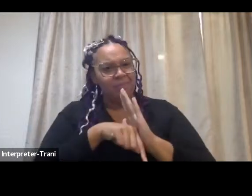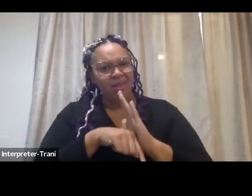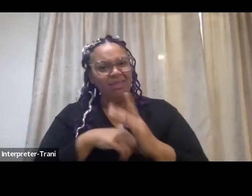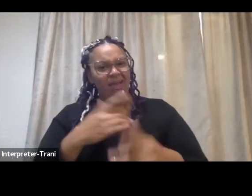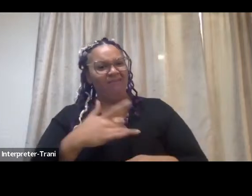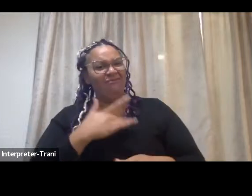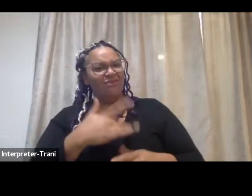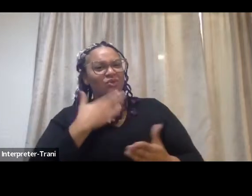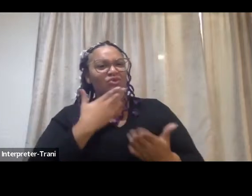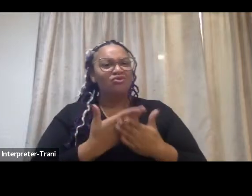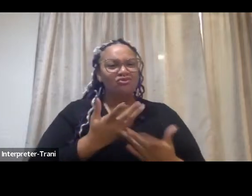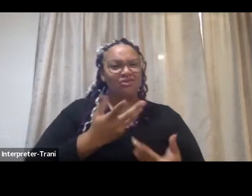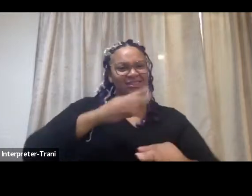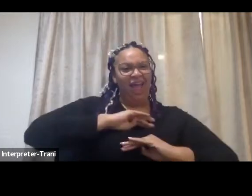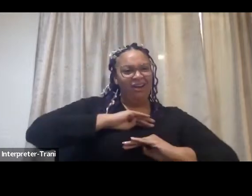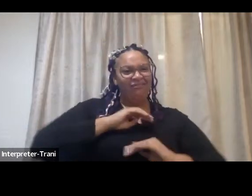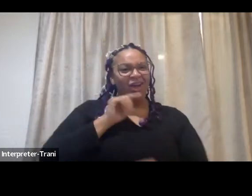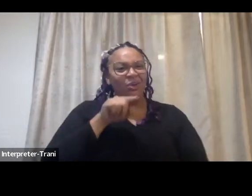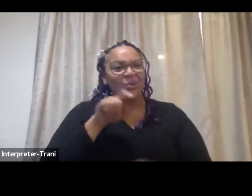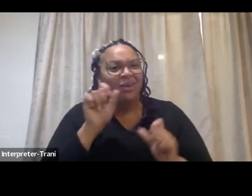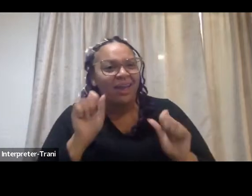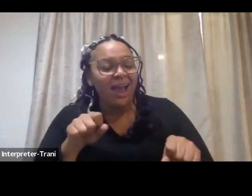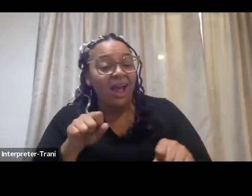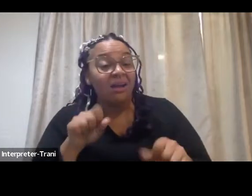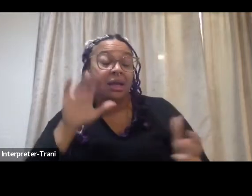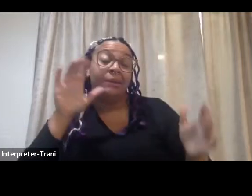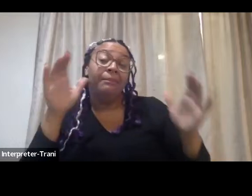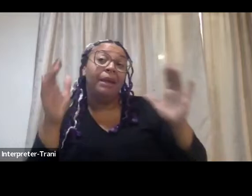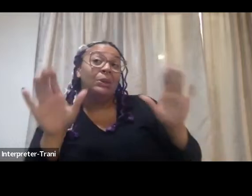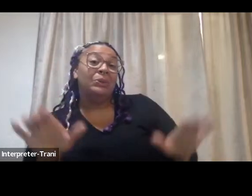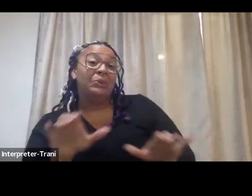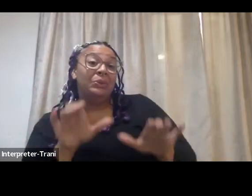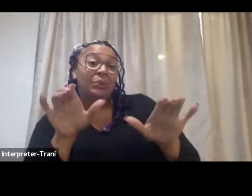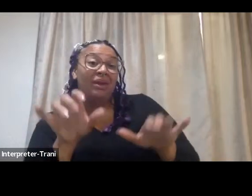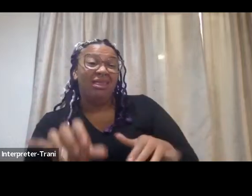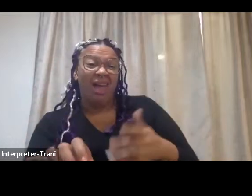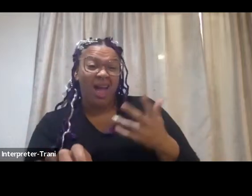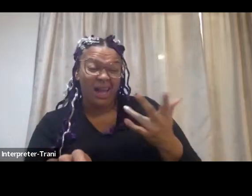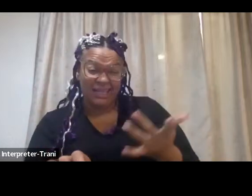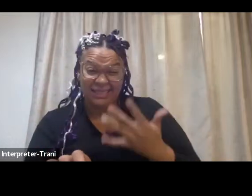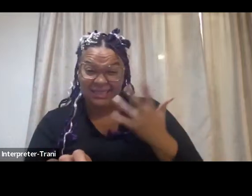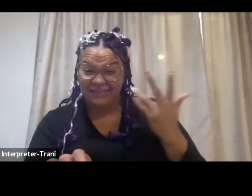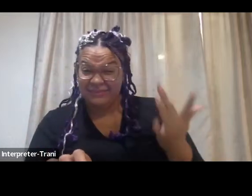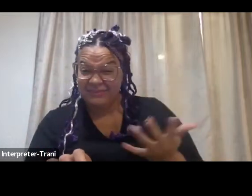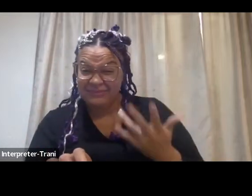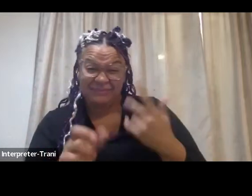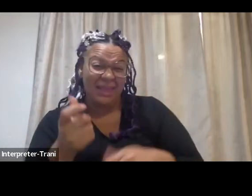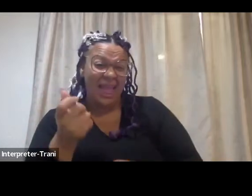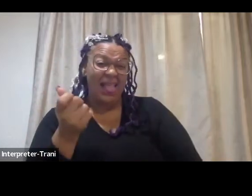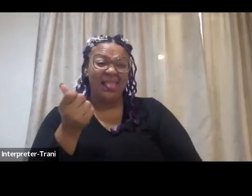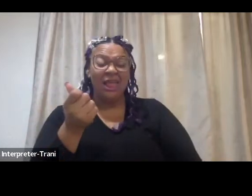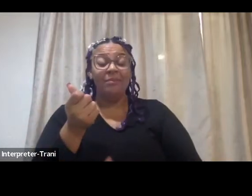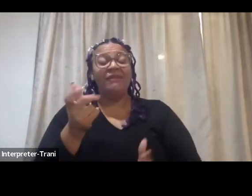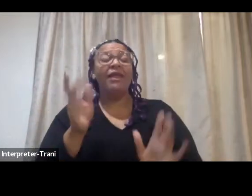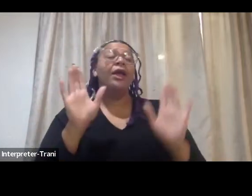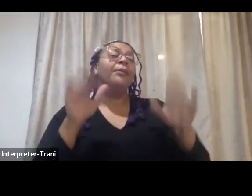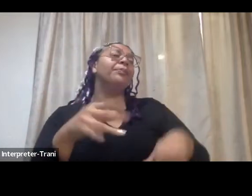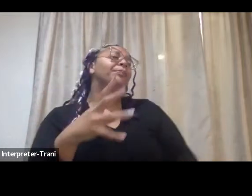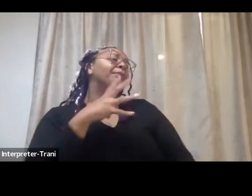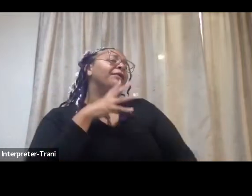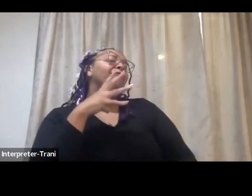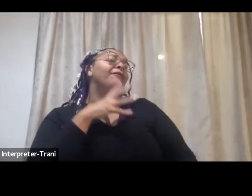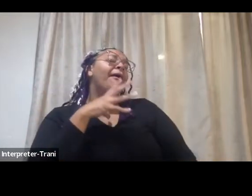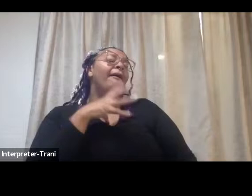feels right, that feels good, versus doing that a little bit of it's fine, or maybe I can make